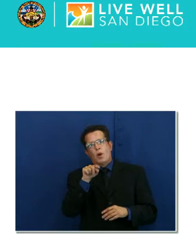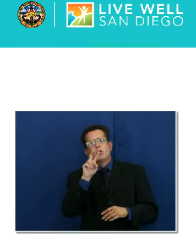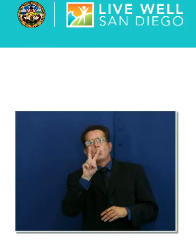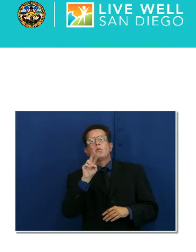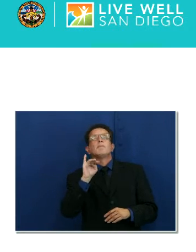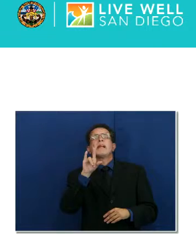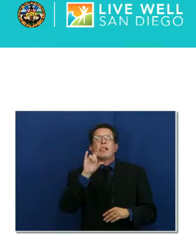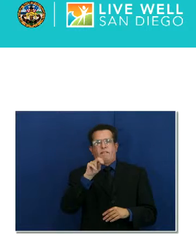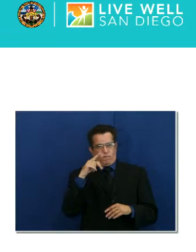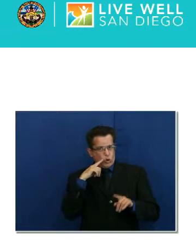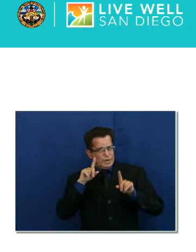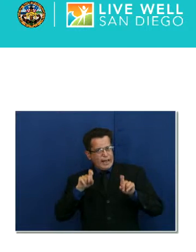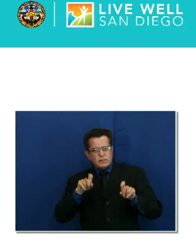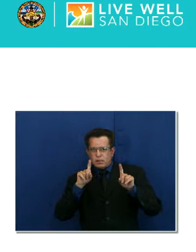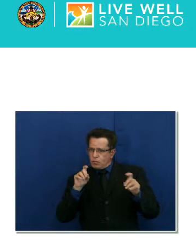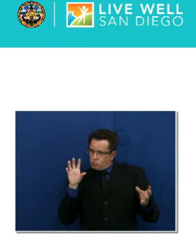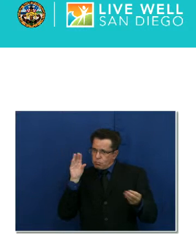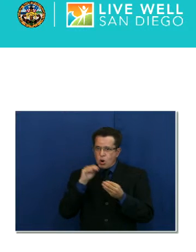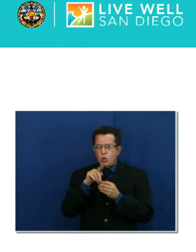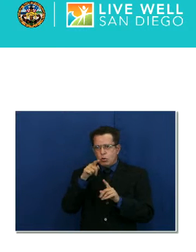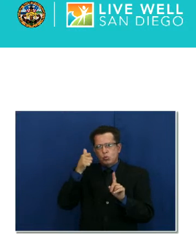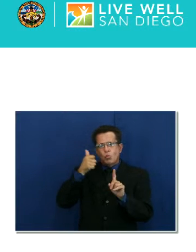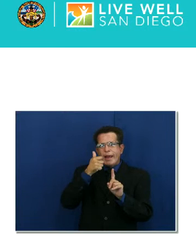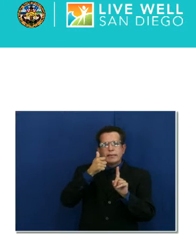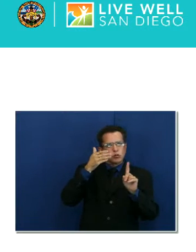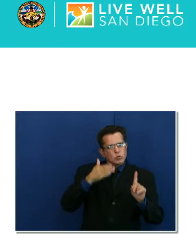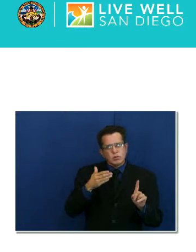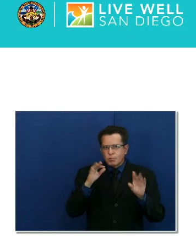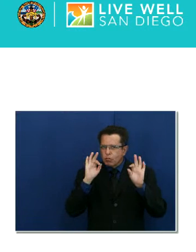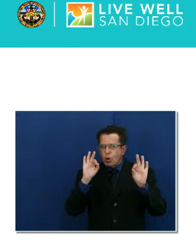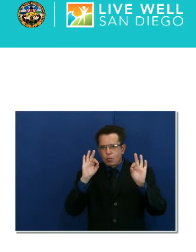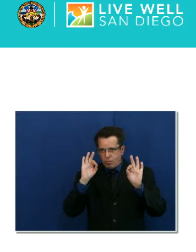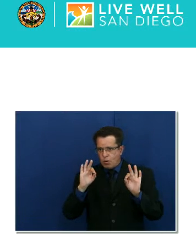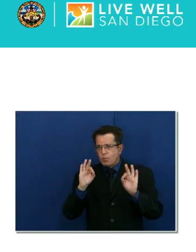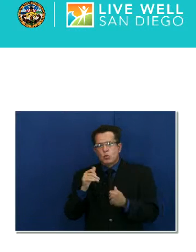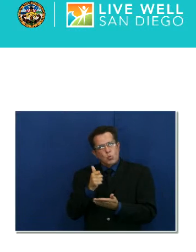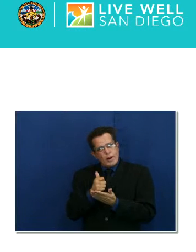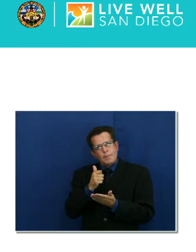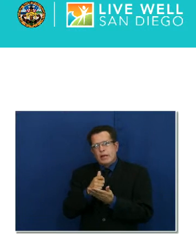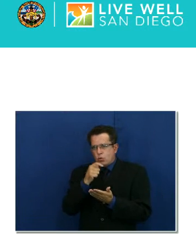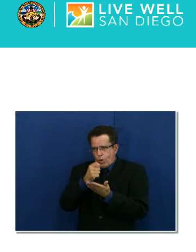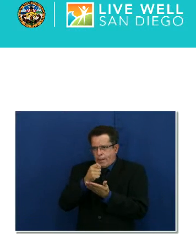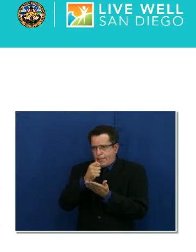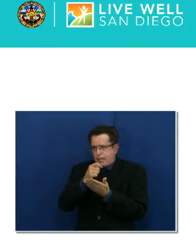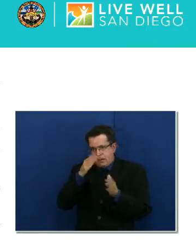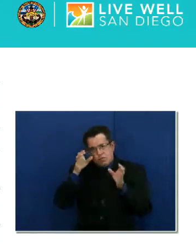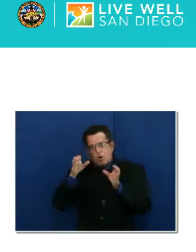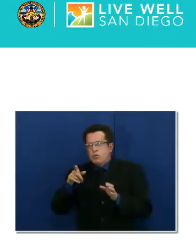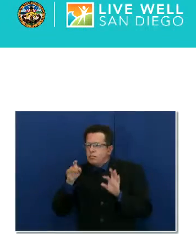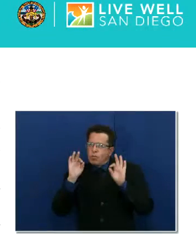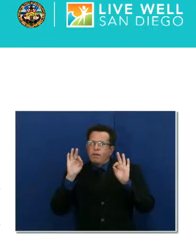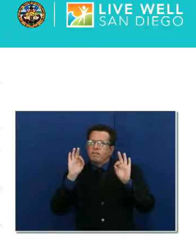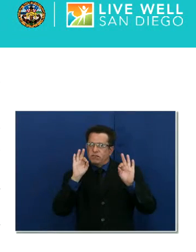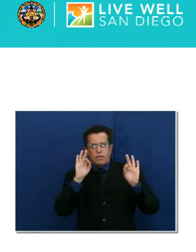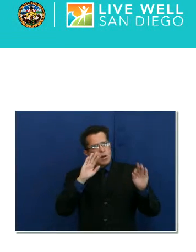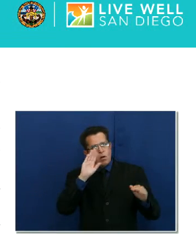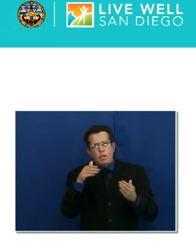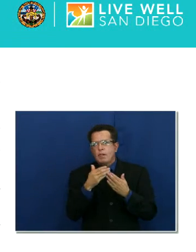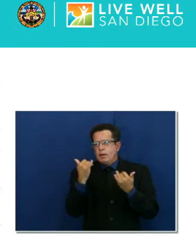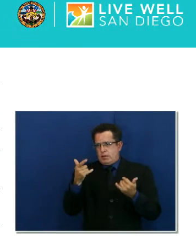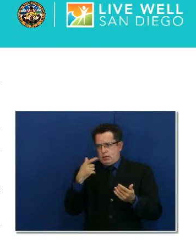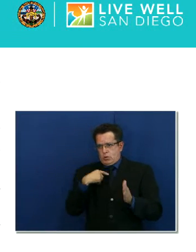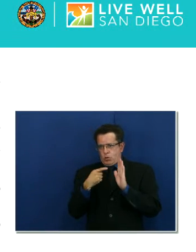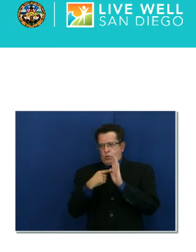case investigation, total cases performed, and the treatment statistics on the right-hand side. For today's cases, today we're reporting a